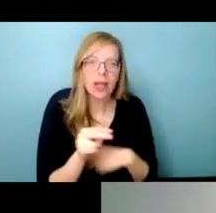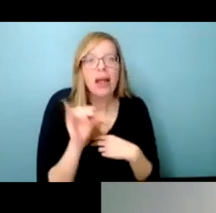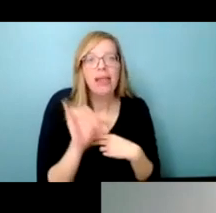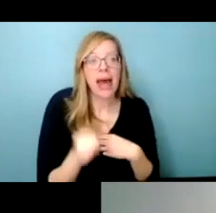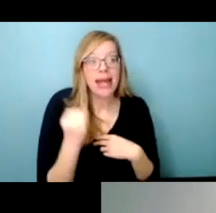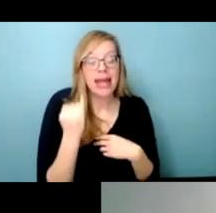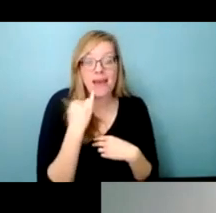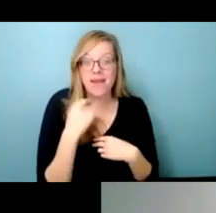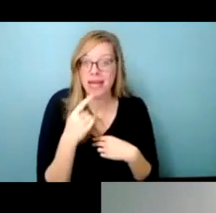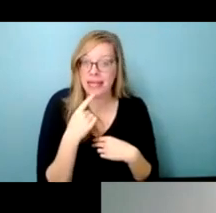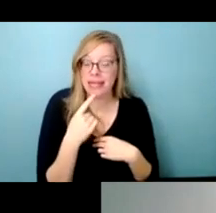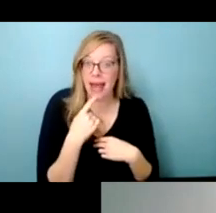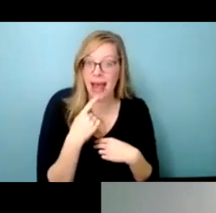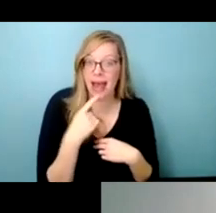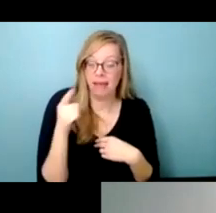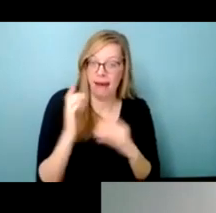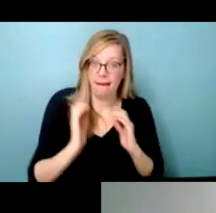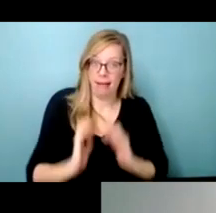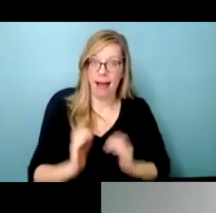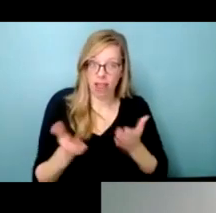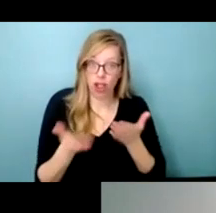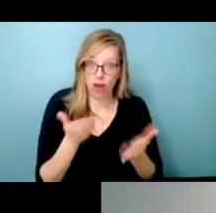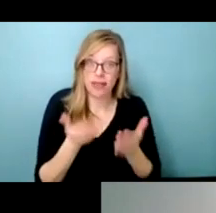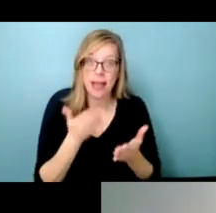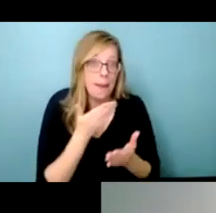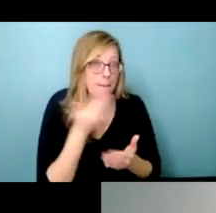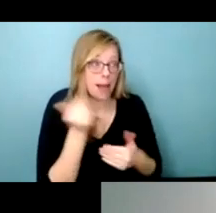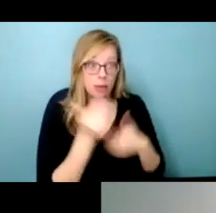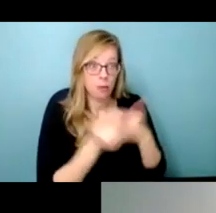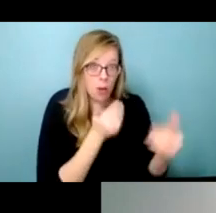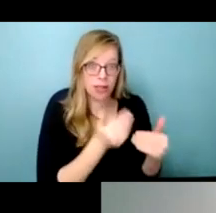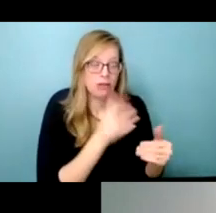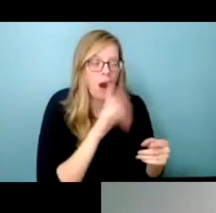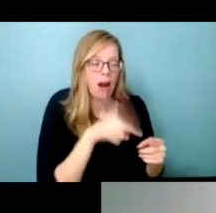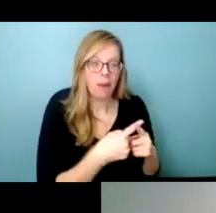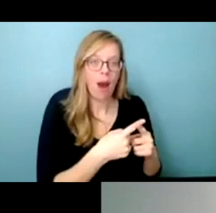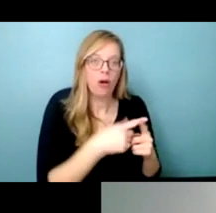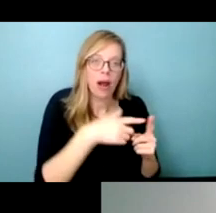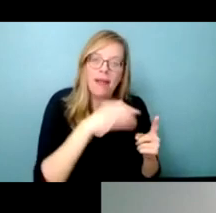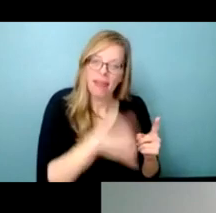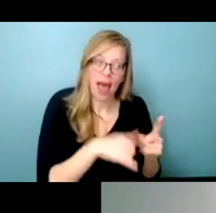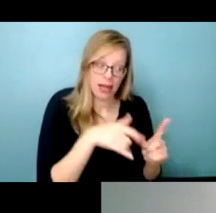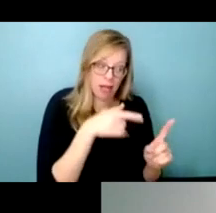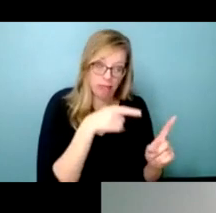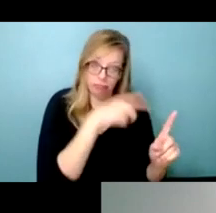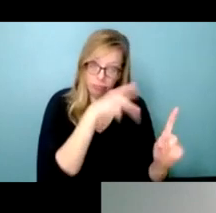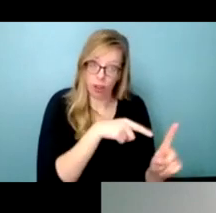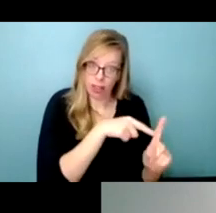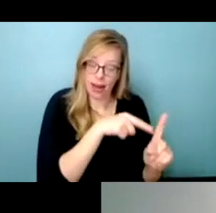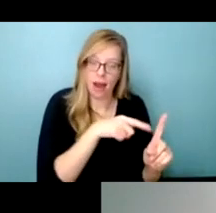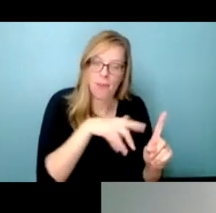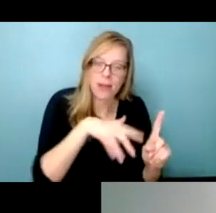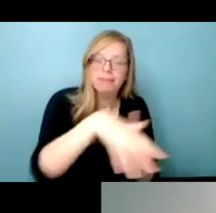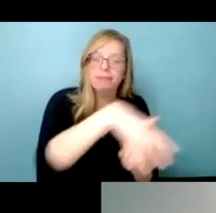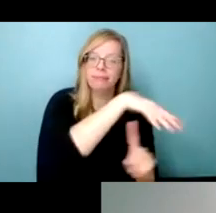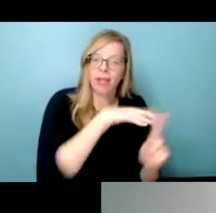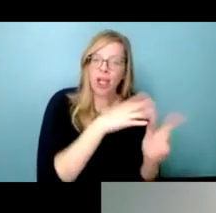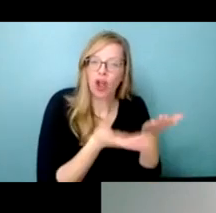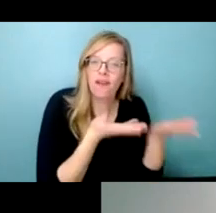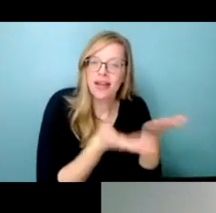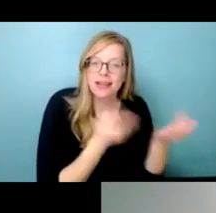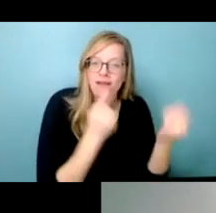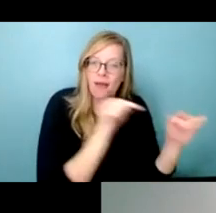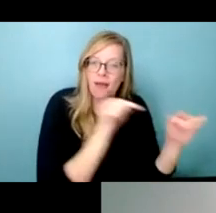they say in client service, is these wraparound services at an individual client response. So the